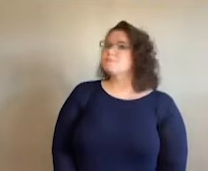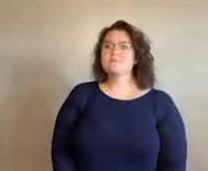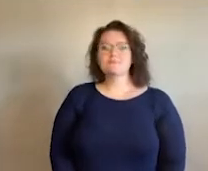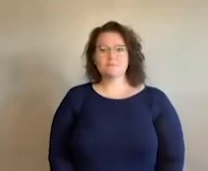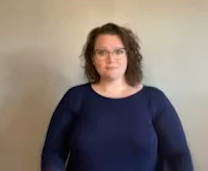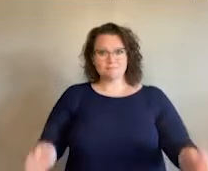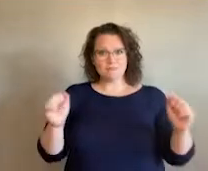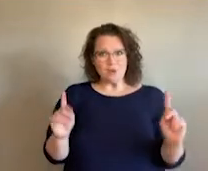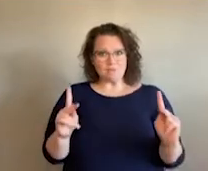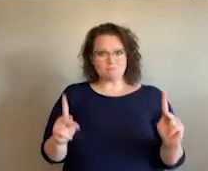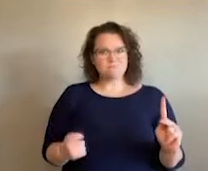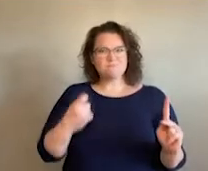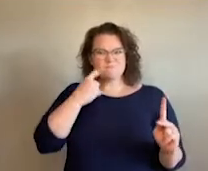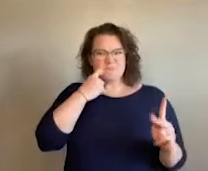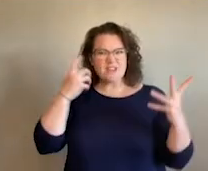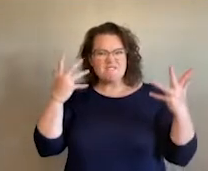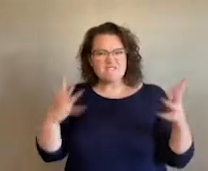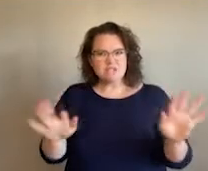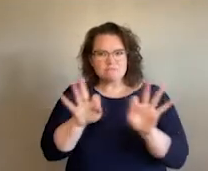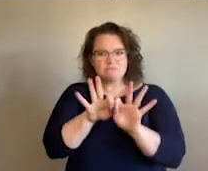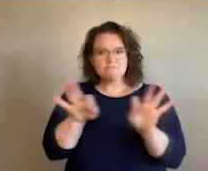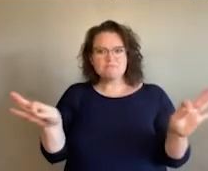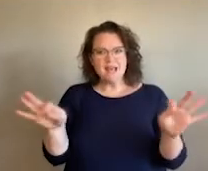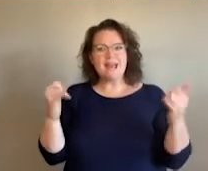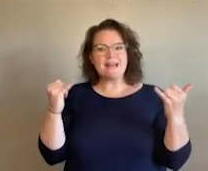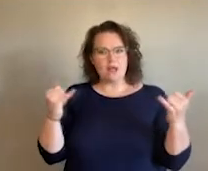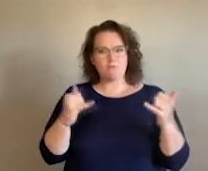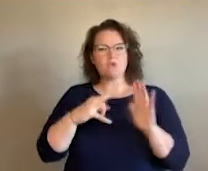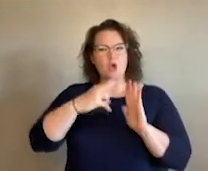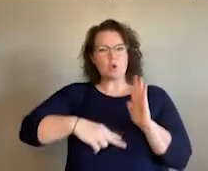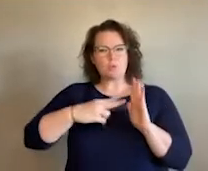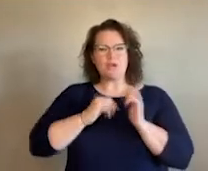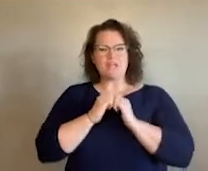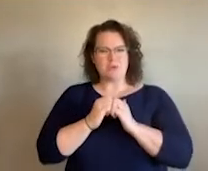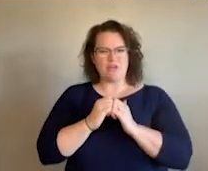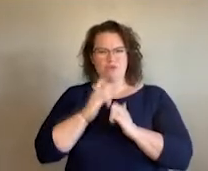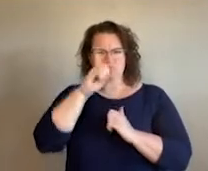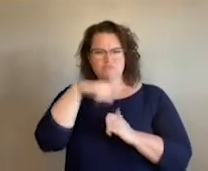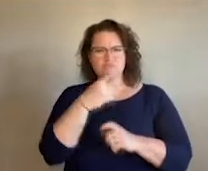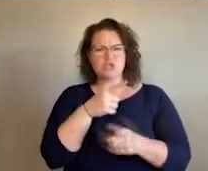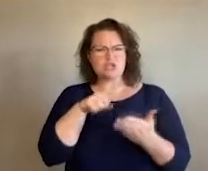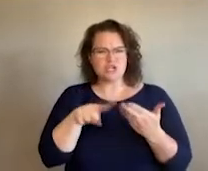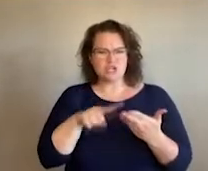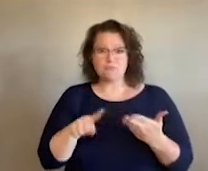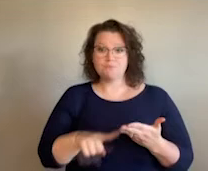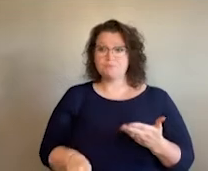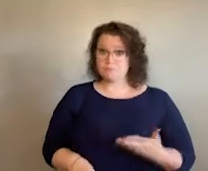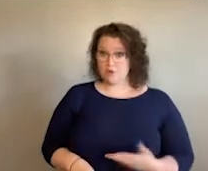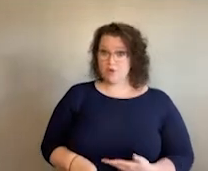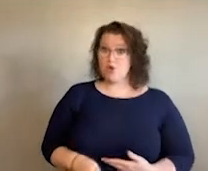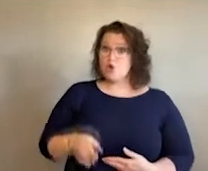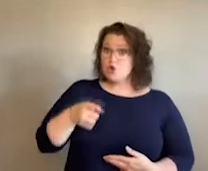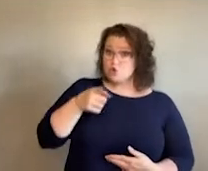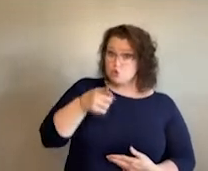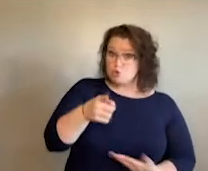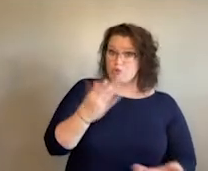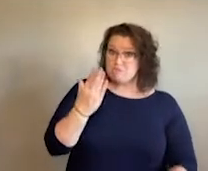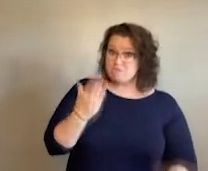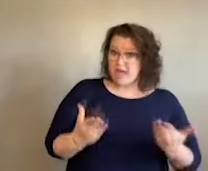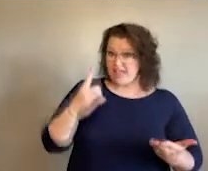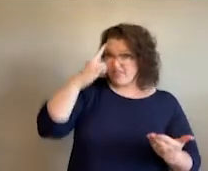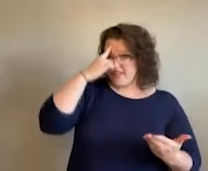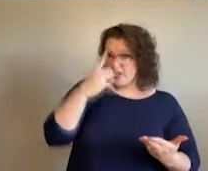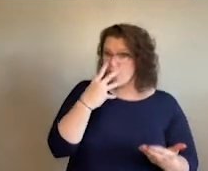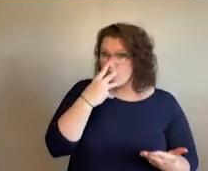All right, so I just wrote my sentence and now I'm going to read it with you guys to make sure it looks okay. So it says, you might think wolves